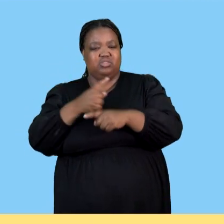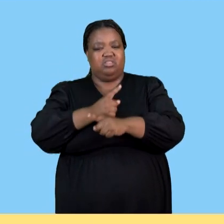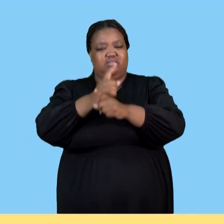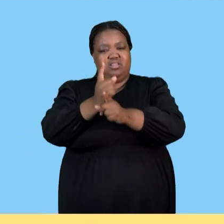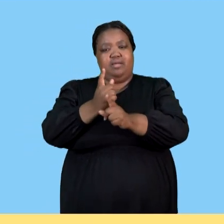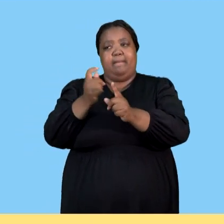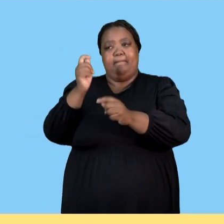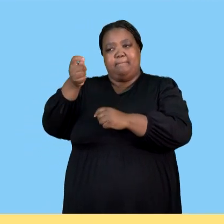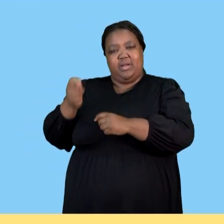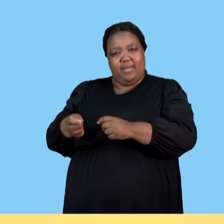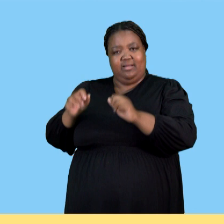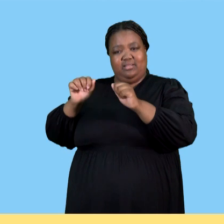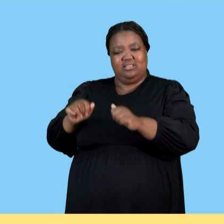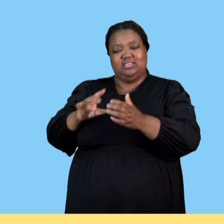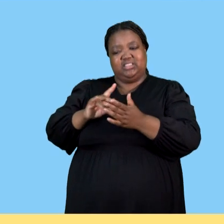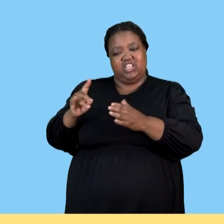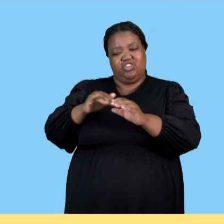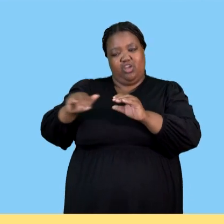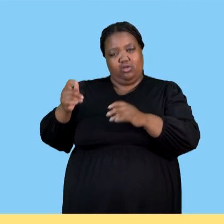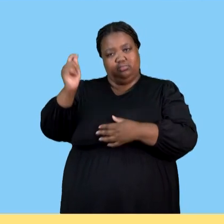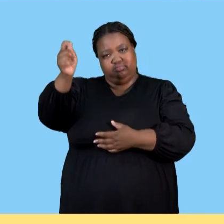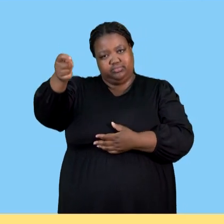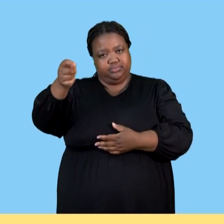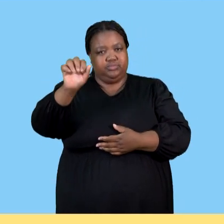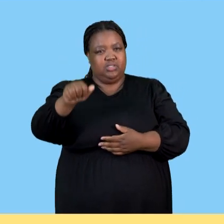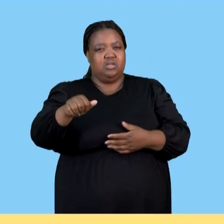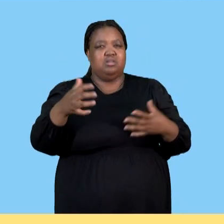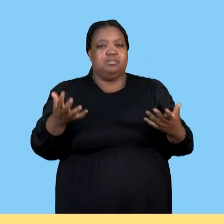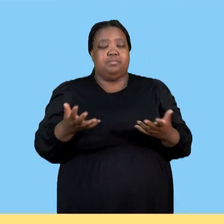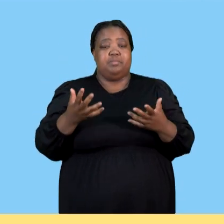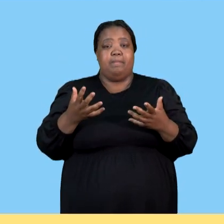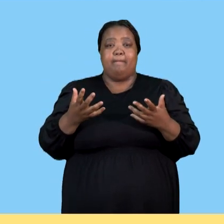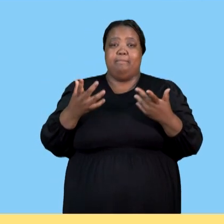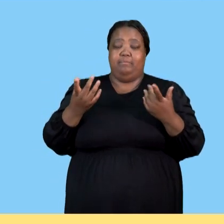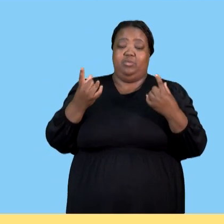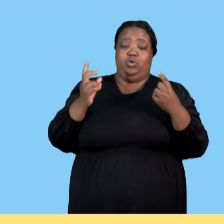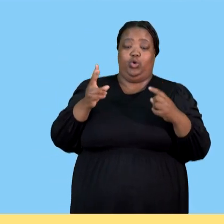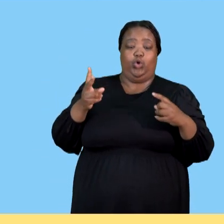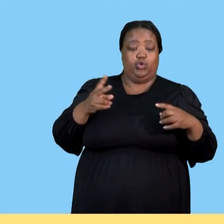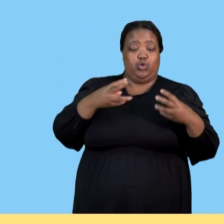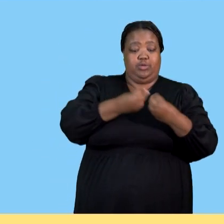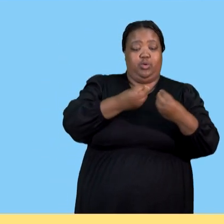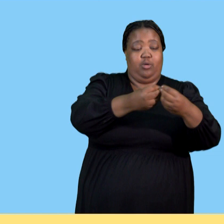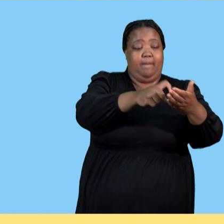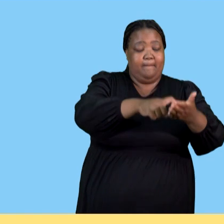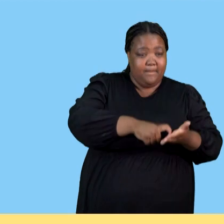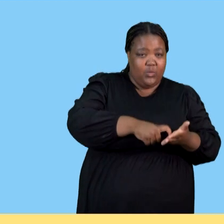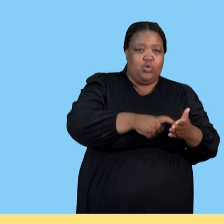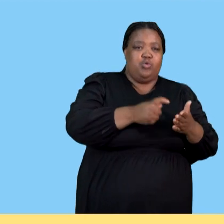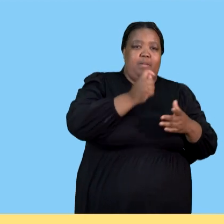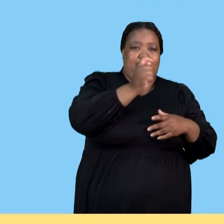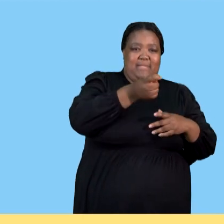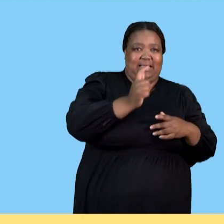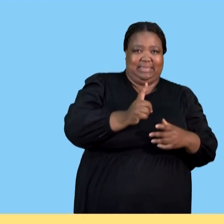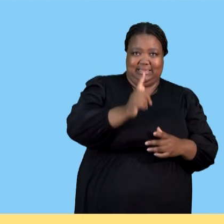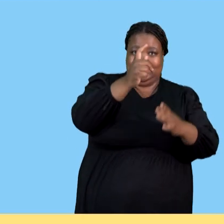fixed assets, that would be cash paid out. Payments to creditors. We understand that we also buy stock on credit and then